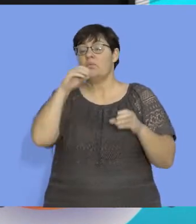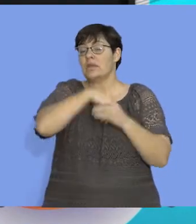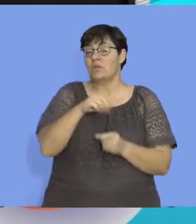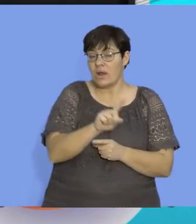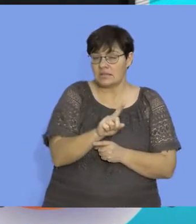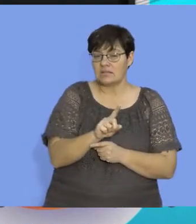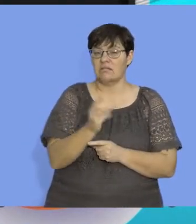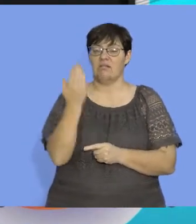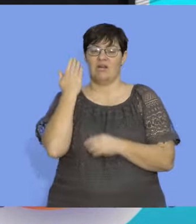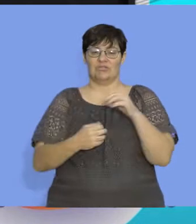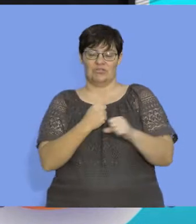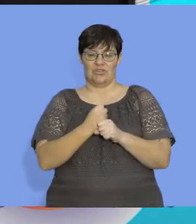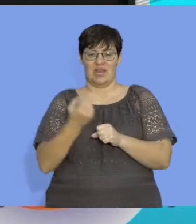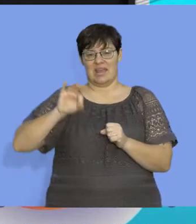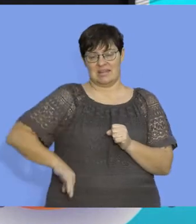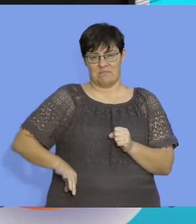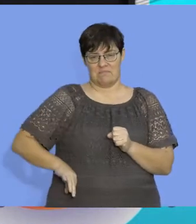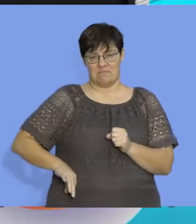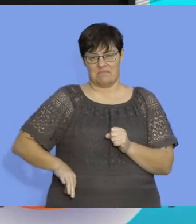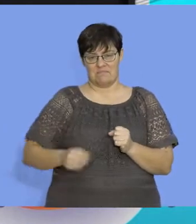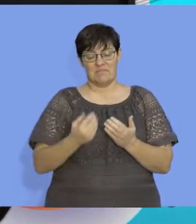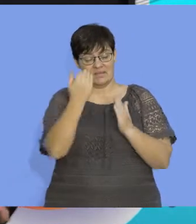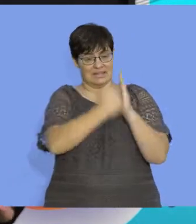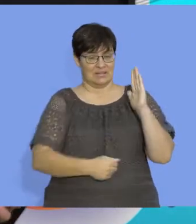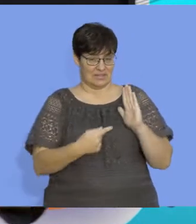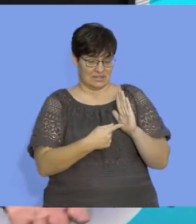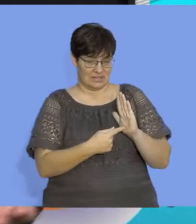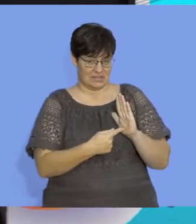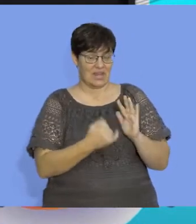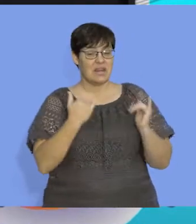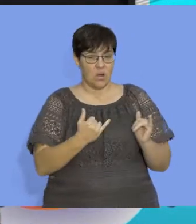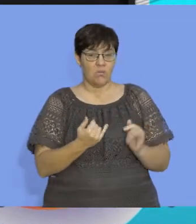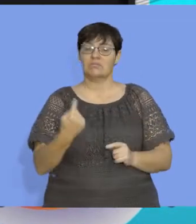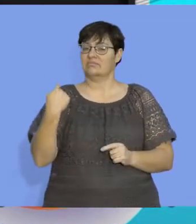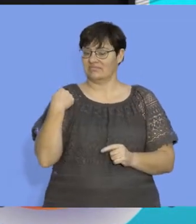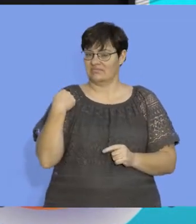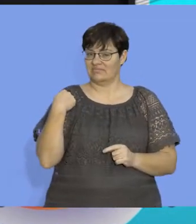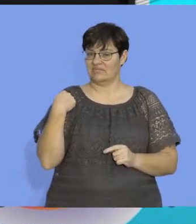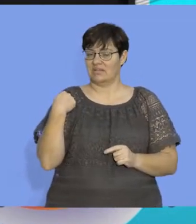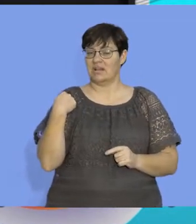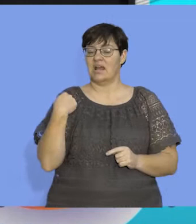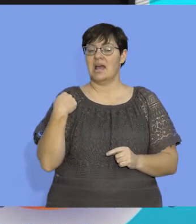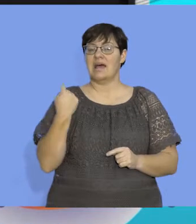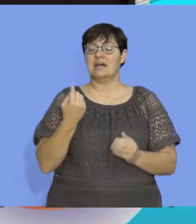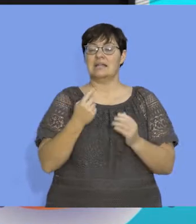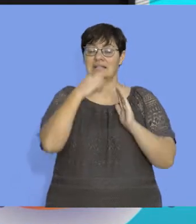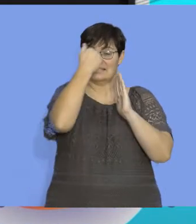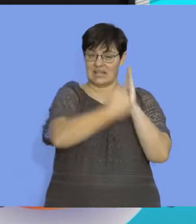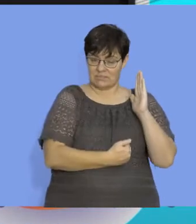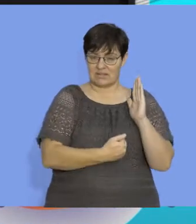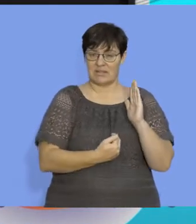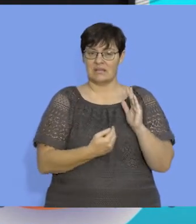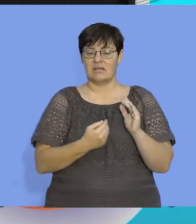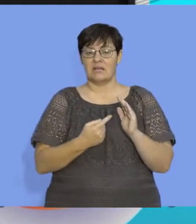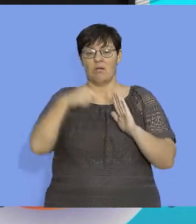income statement, okay? And remember, the income statement is now called the Statement of Comprehensive Income. So therefore, when they